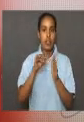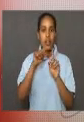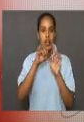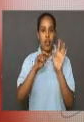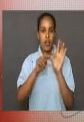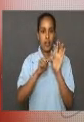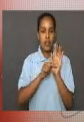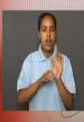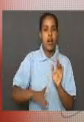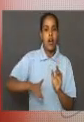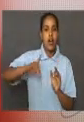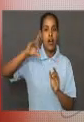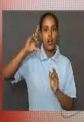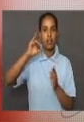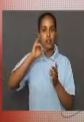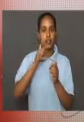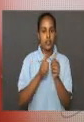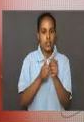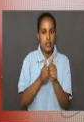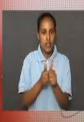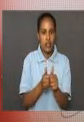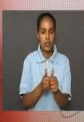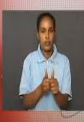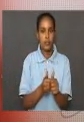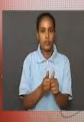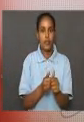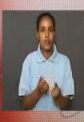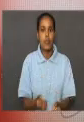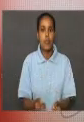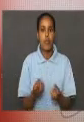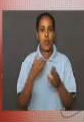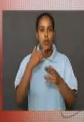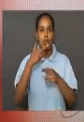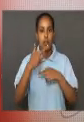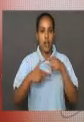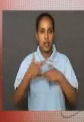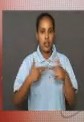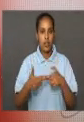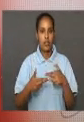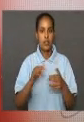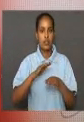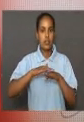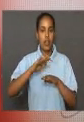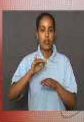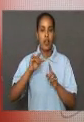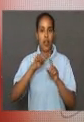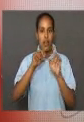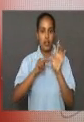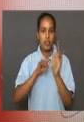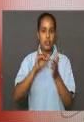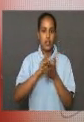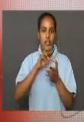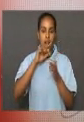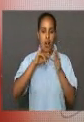that are higher in this series are more reactive than ions that